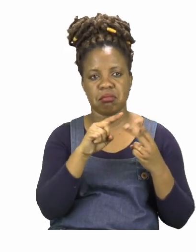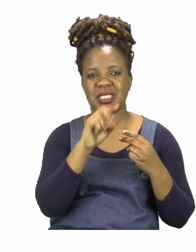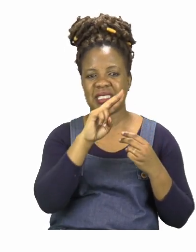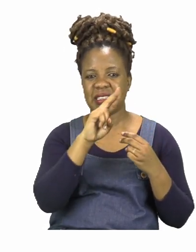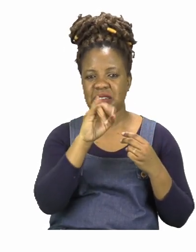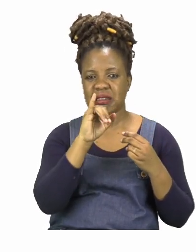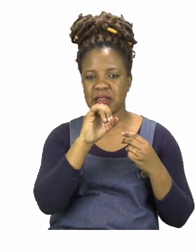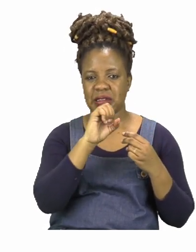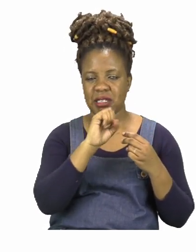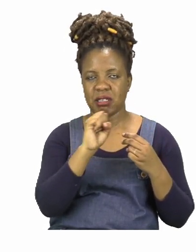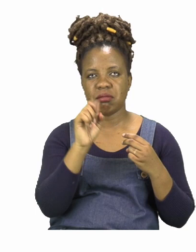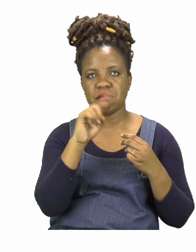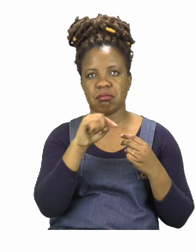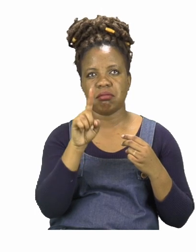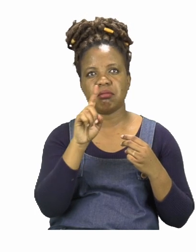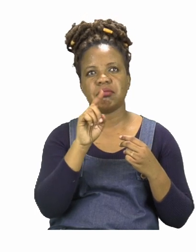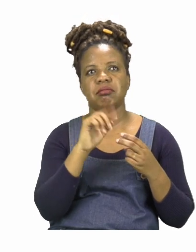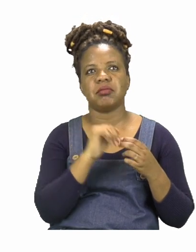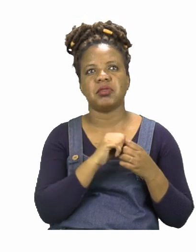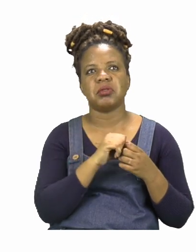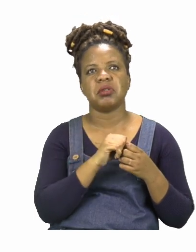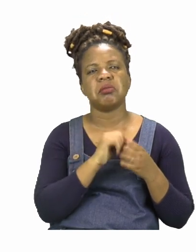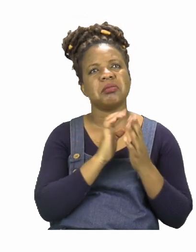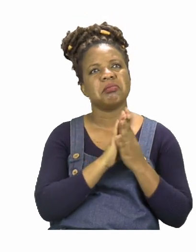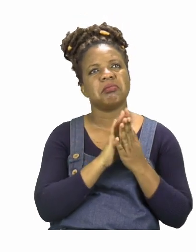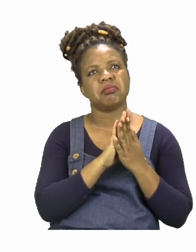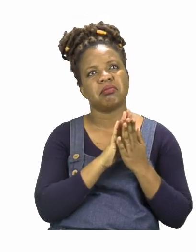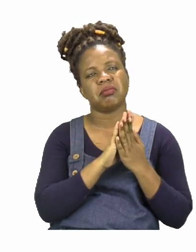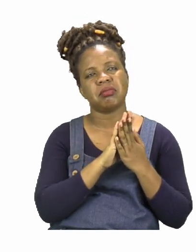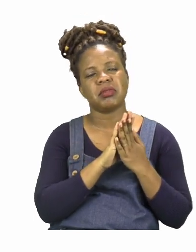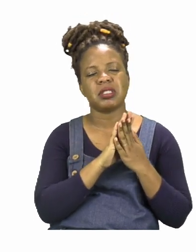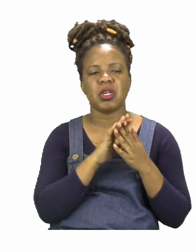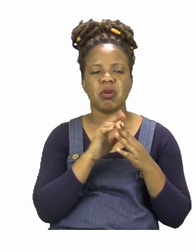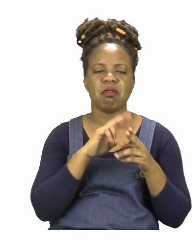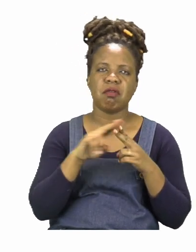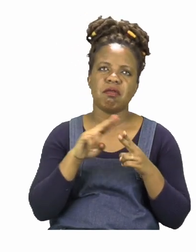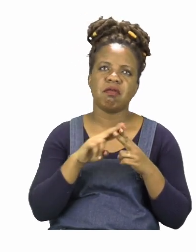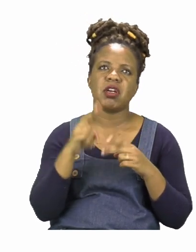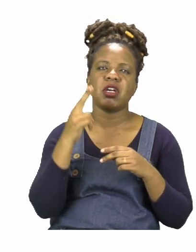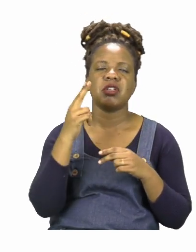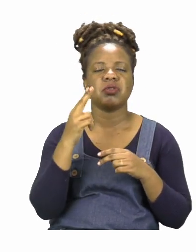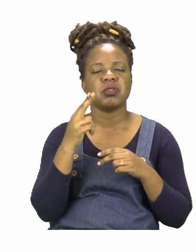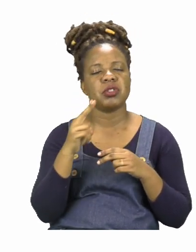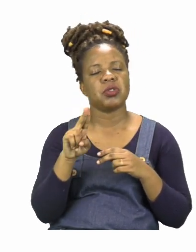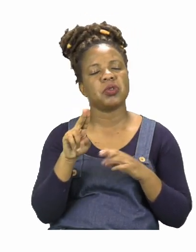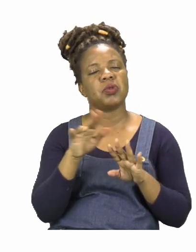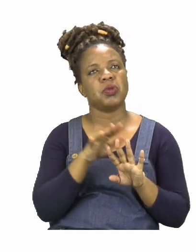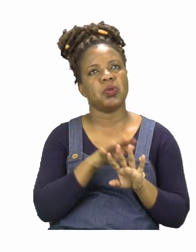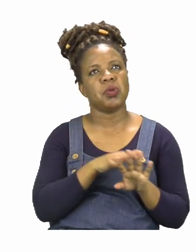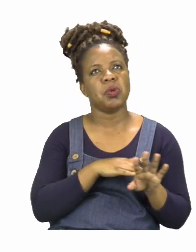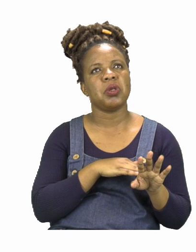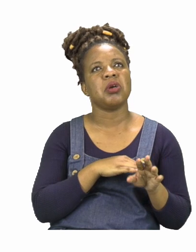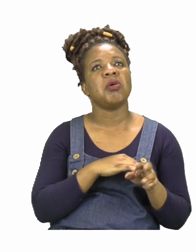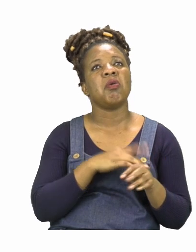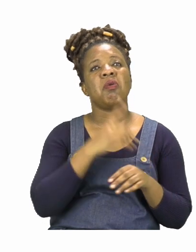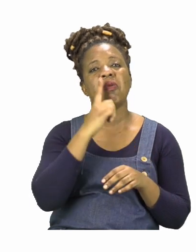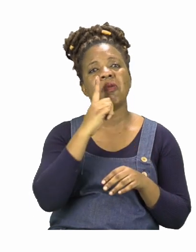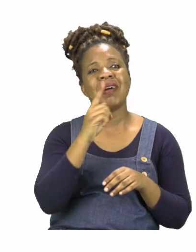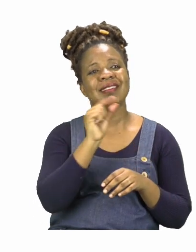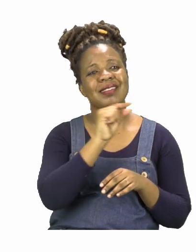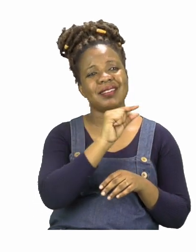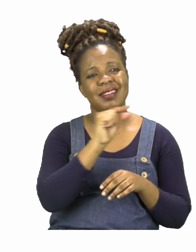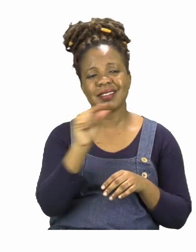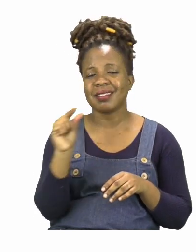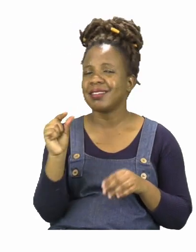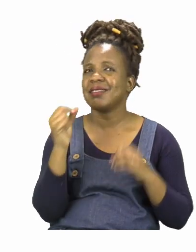time with this exercise because there are many possessive pronouns that can go into any of the sentences. Make sure that before